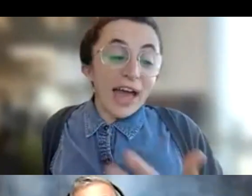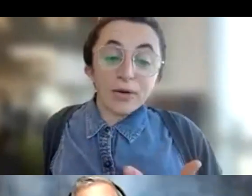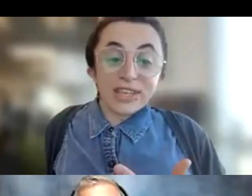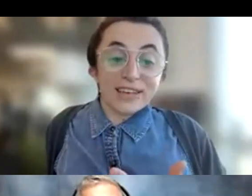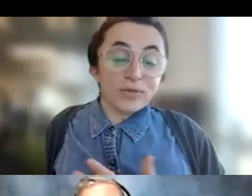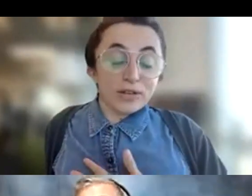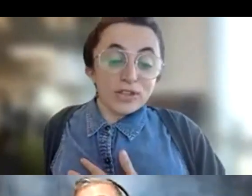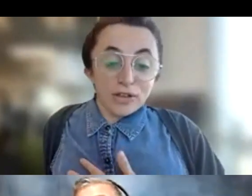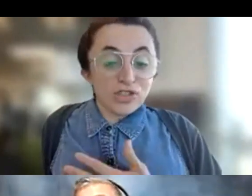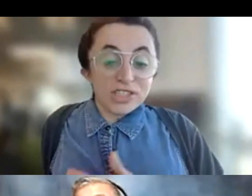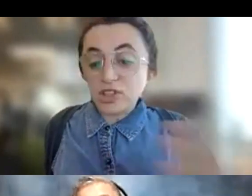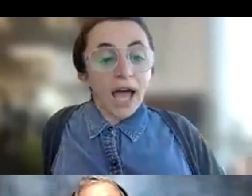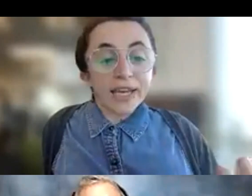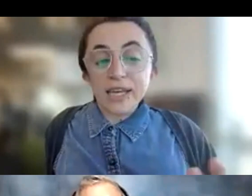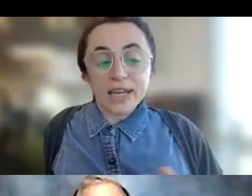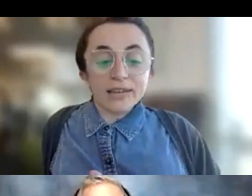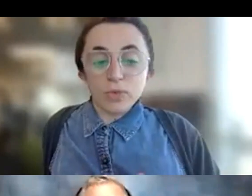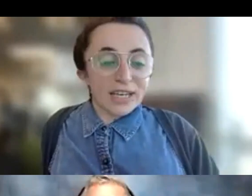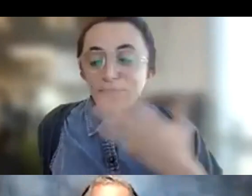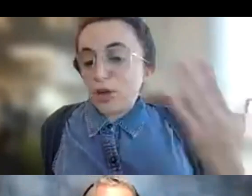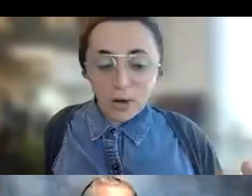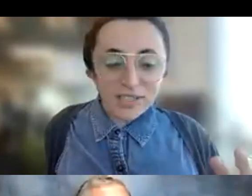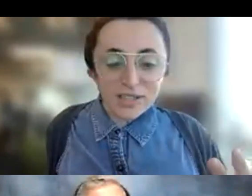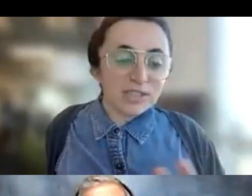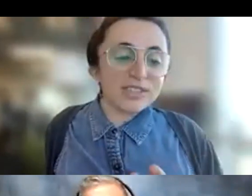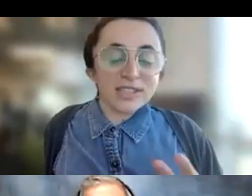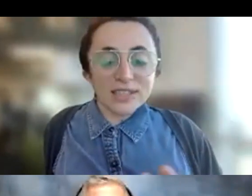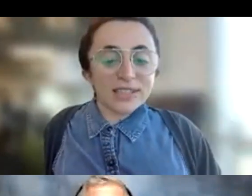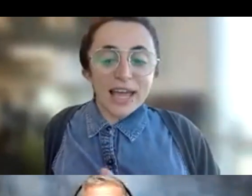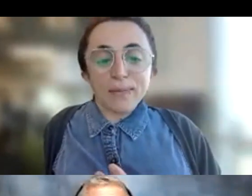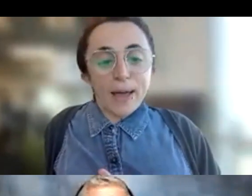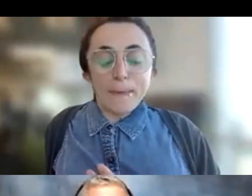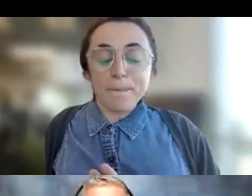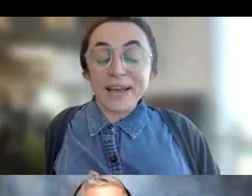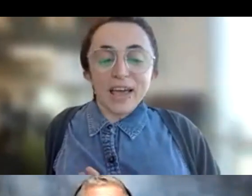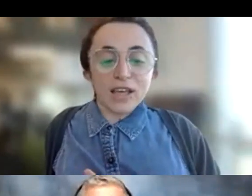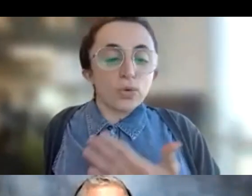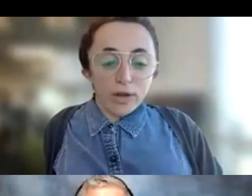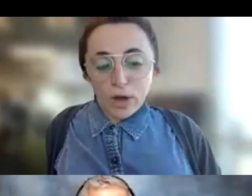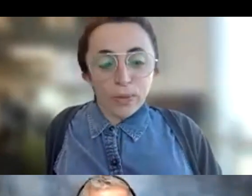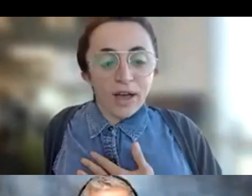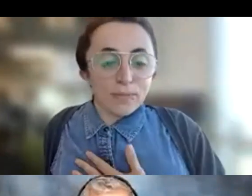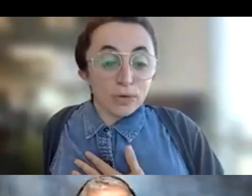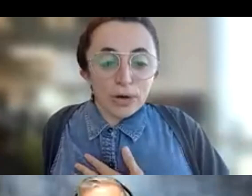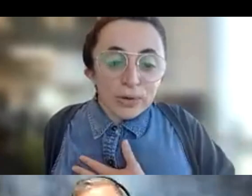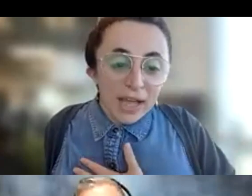the housing. There's just such a high need, and we didn't even go into those statistics today, but you all know through your own lives